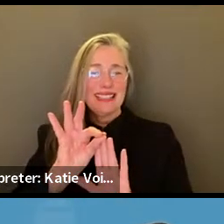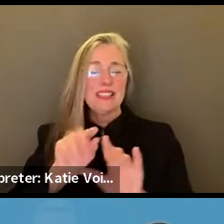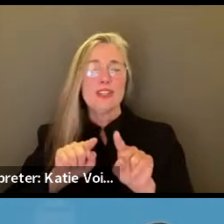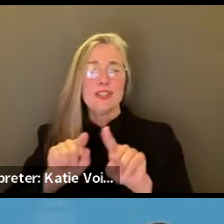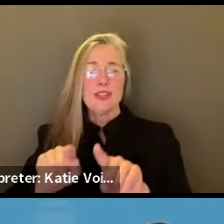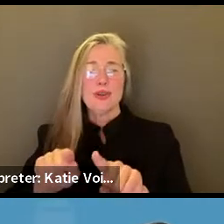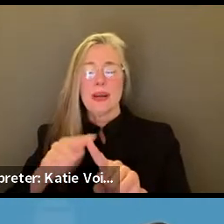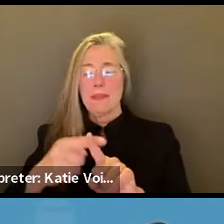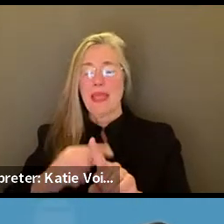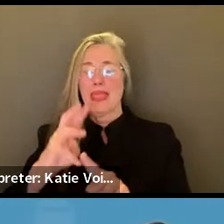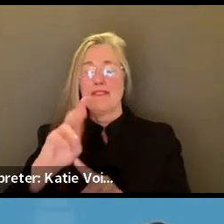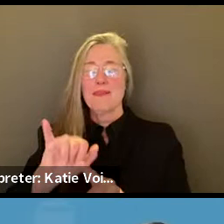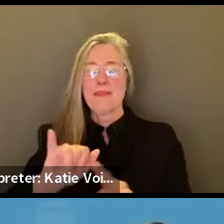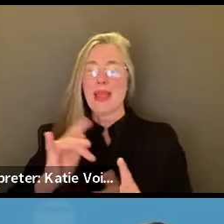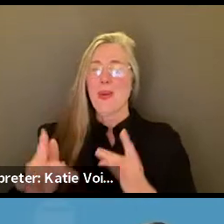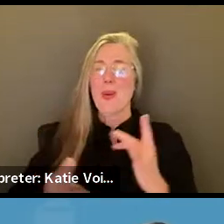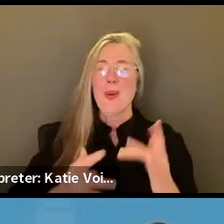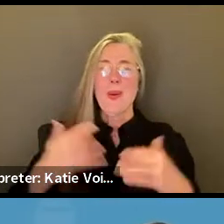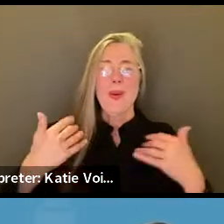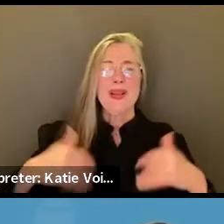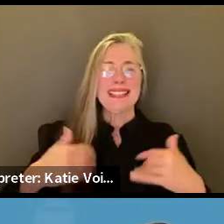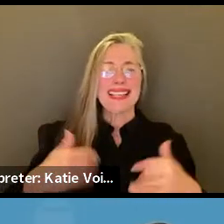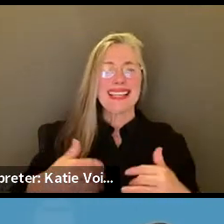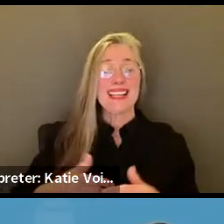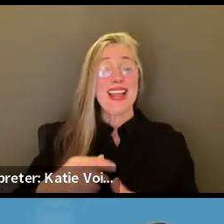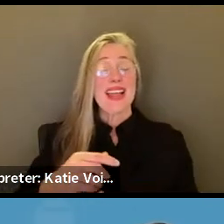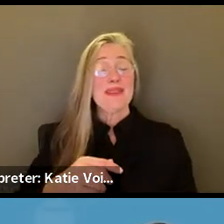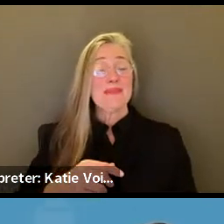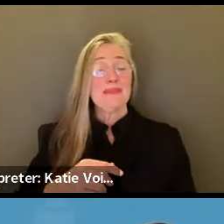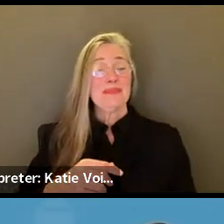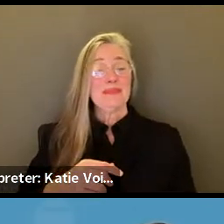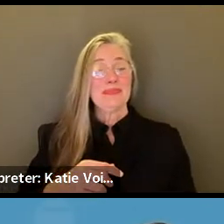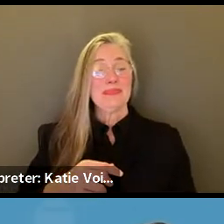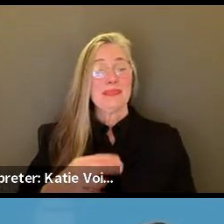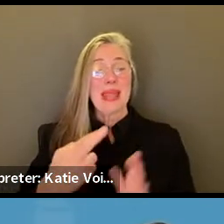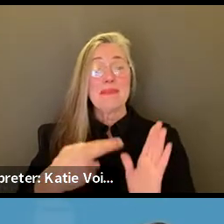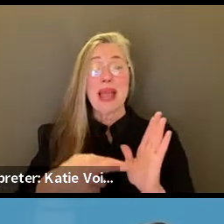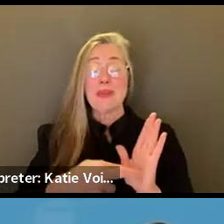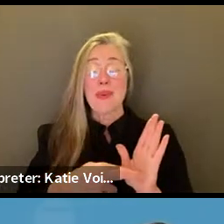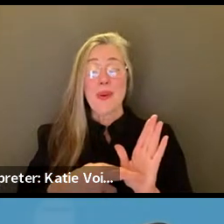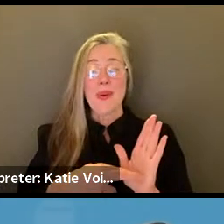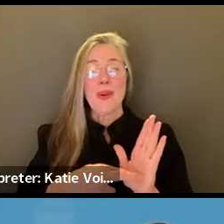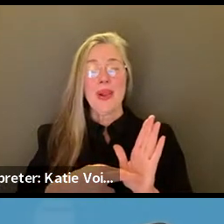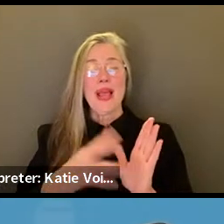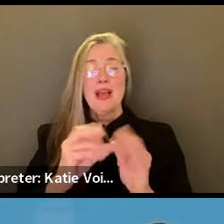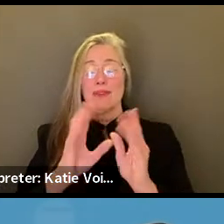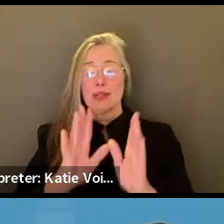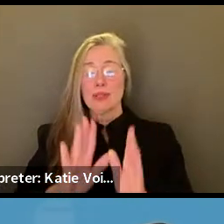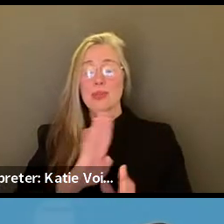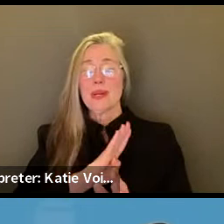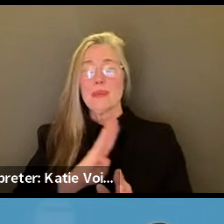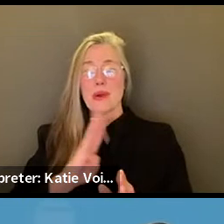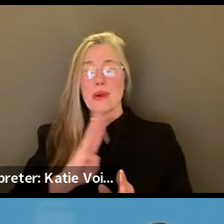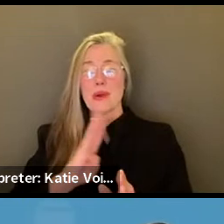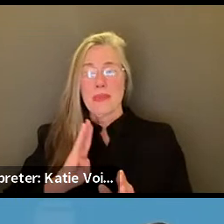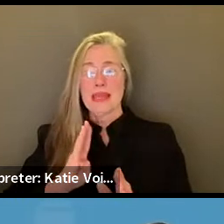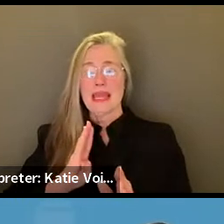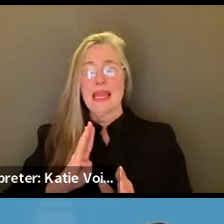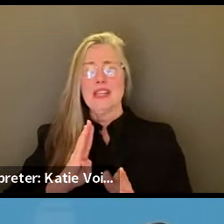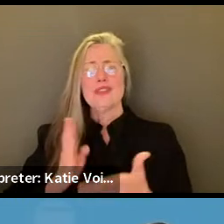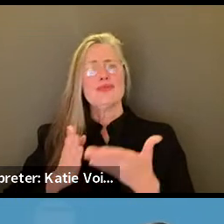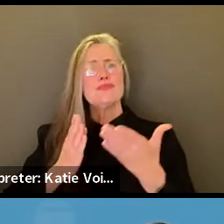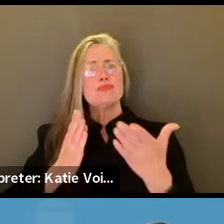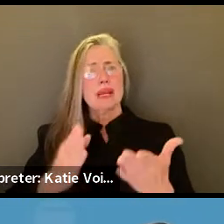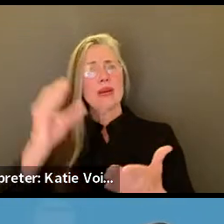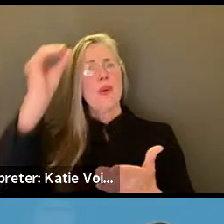really exciting. And obviously, as my role as student board member, part of it comes with bringing student voices to the board.